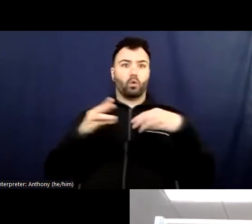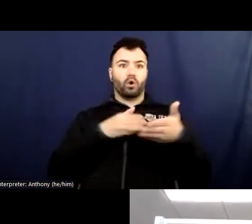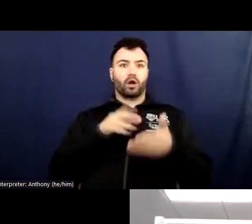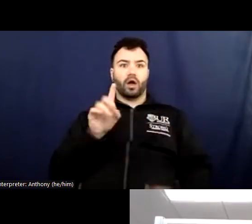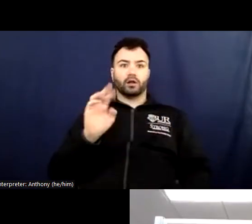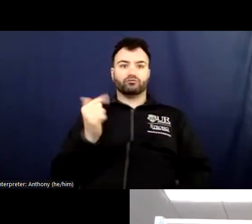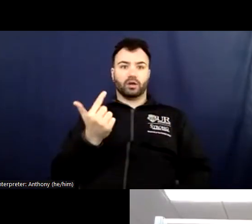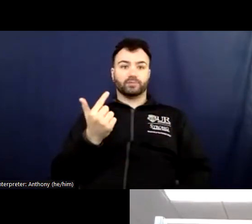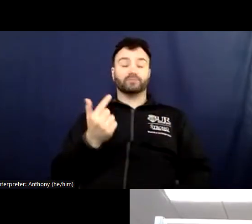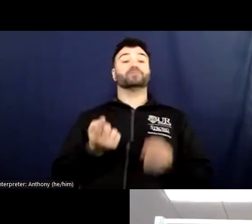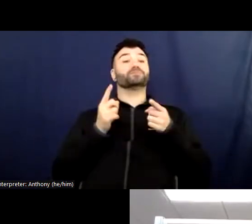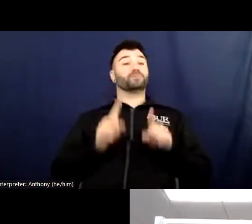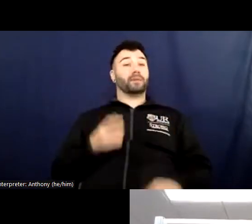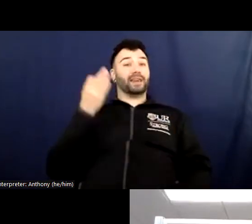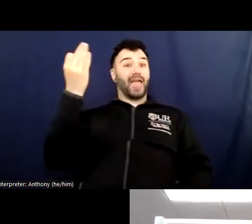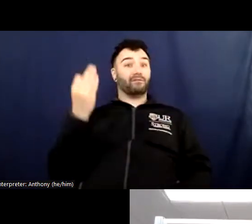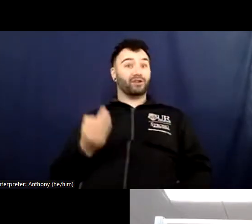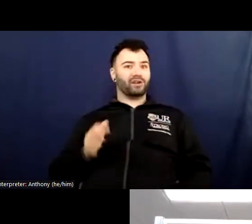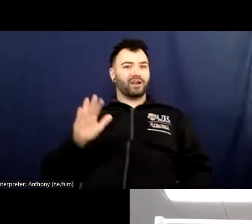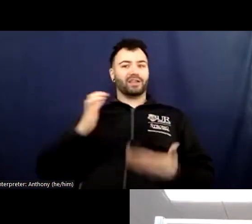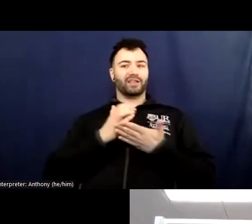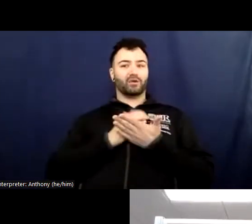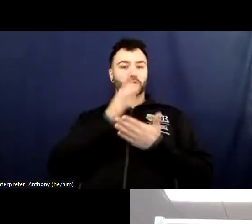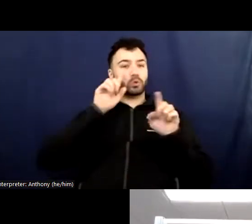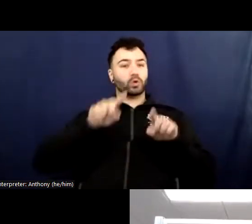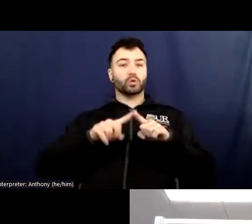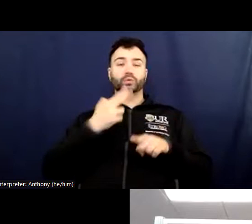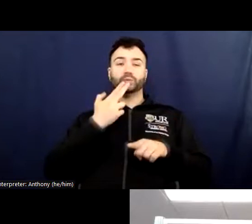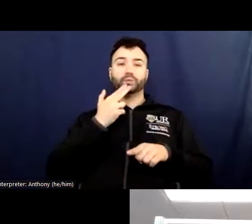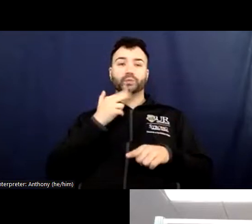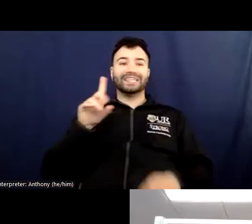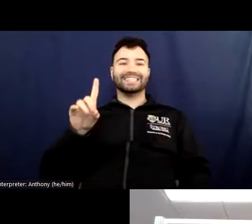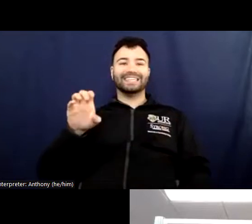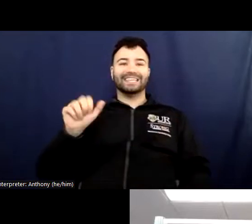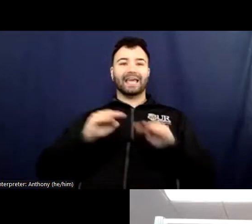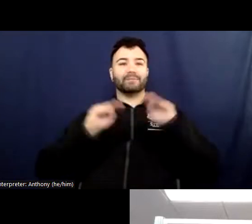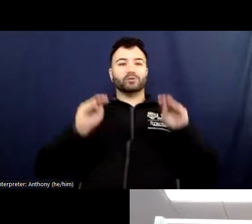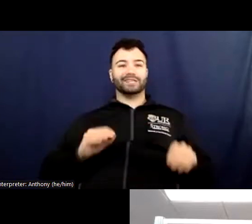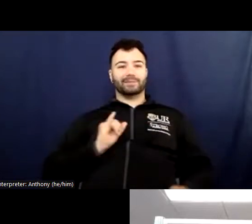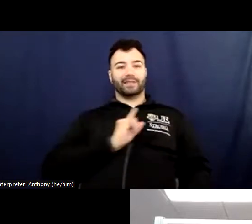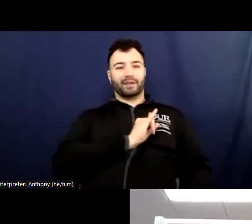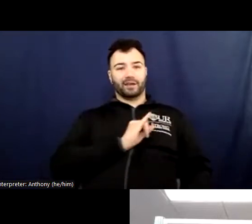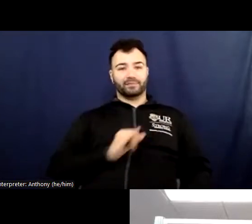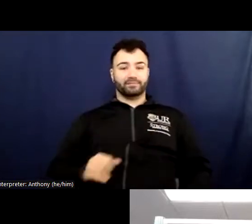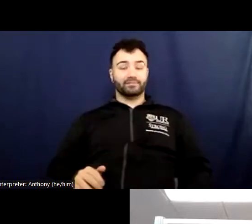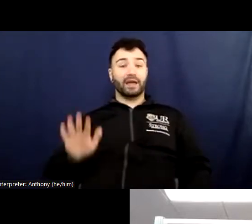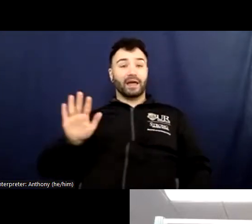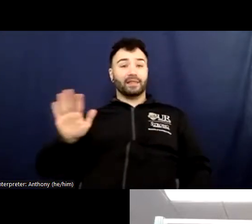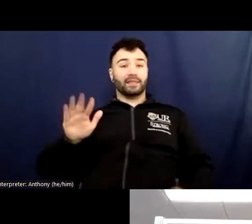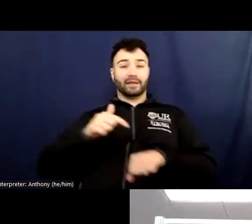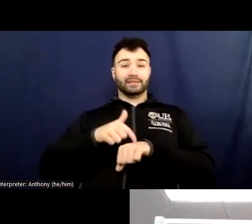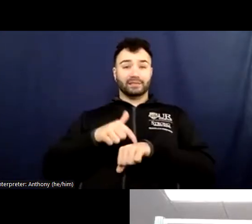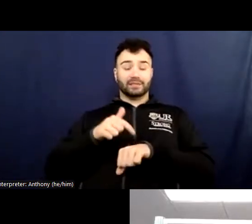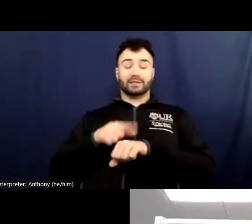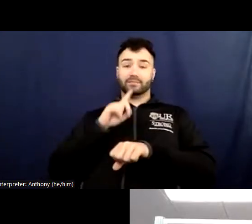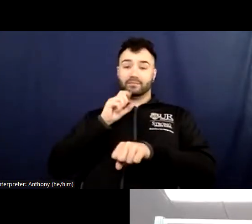DEA museum. They actually have a little museum in there, a little museum. And it was just an